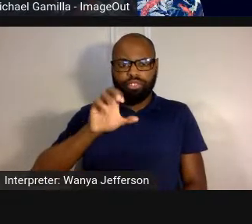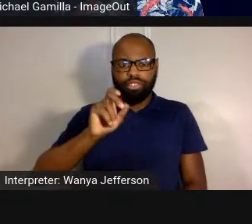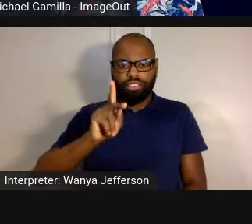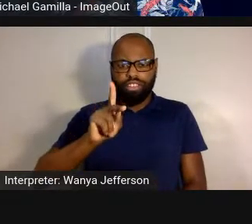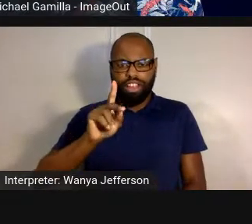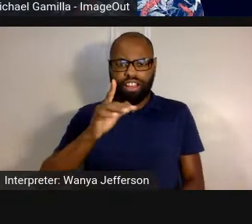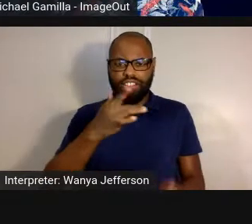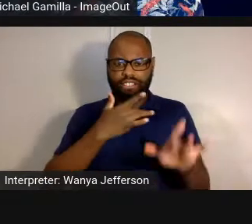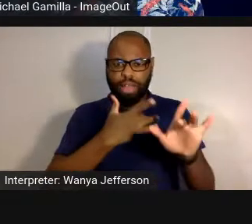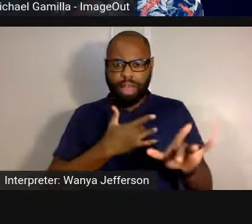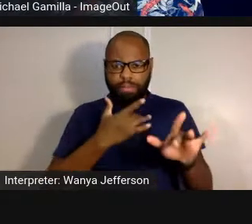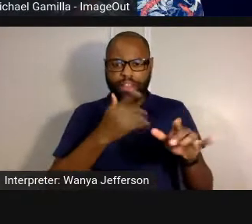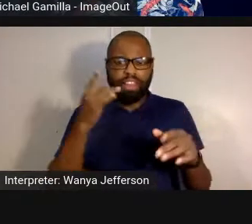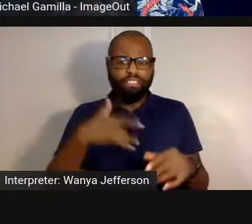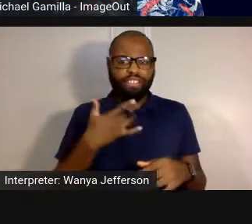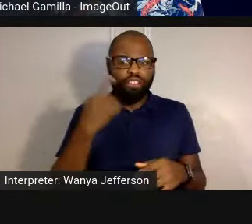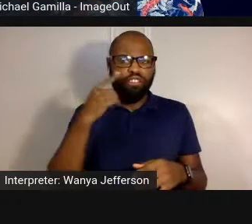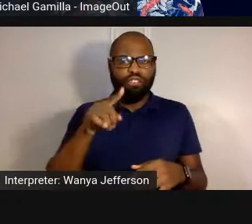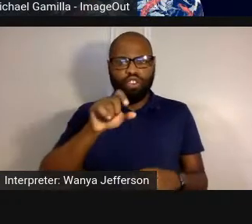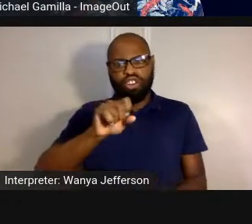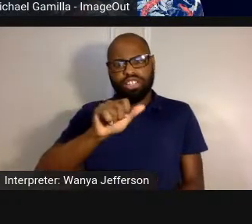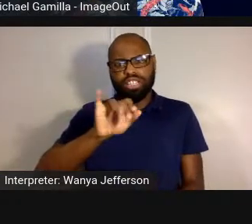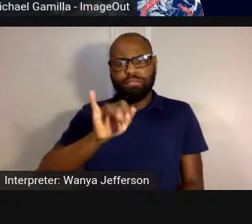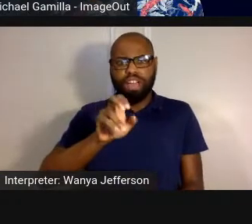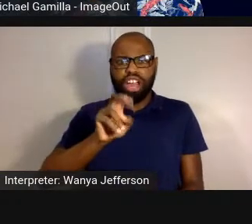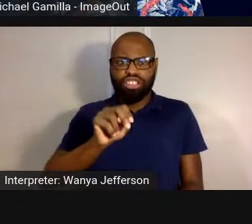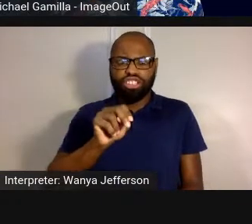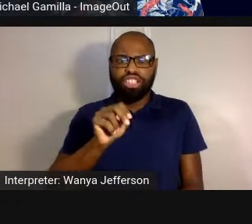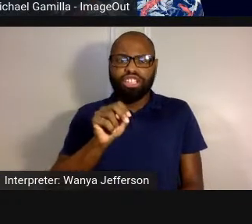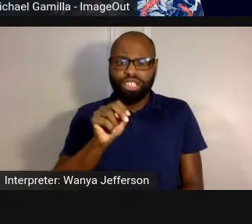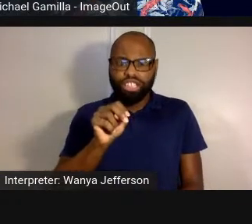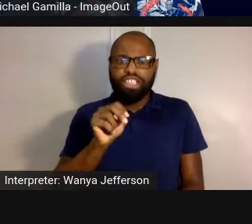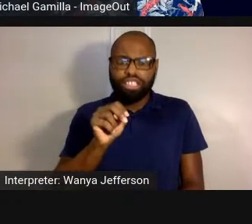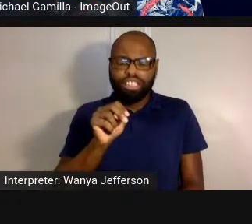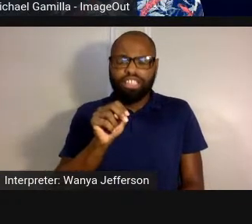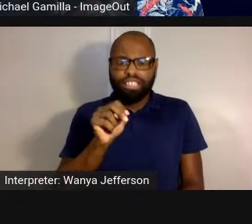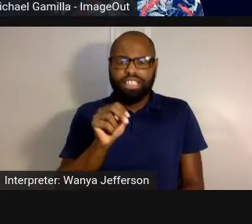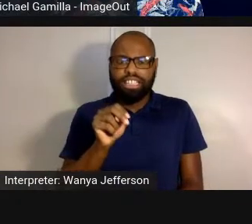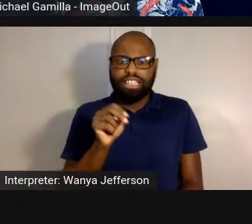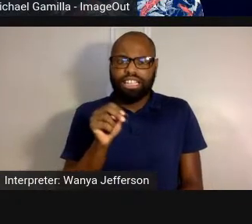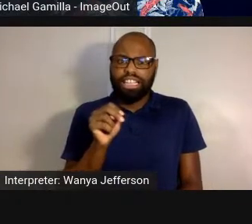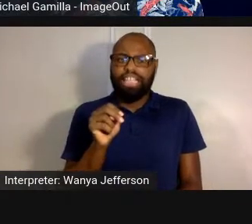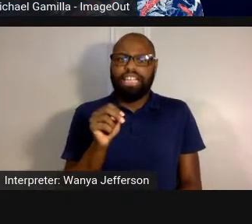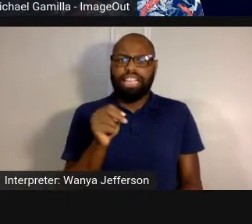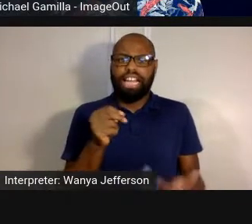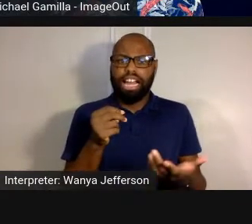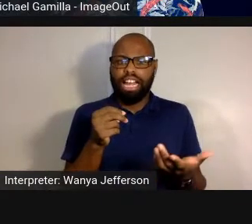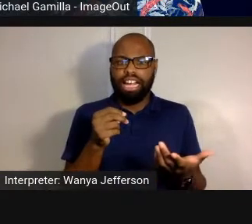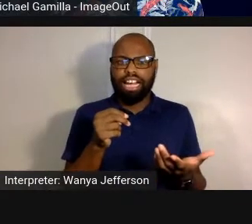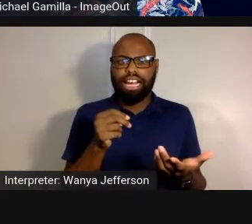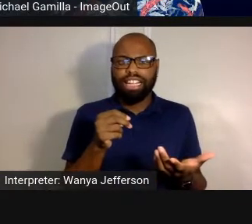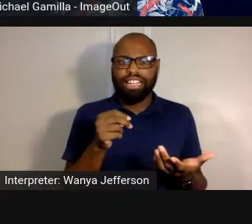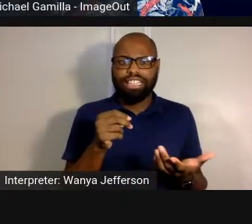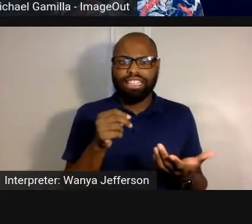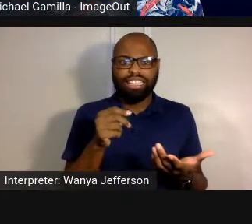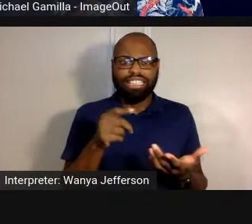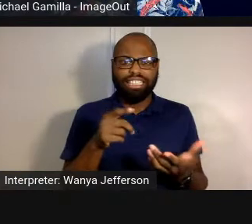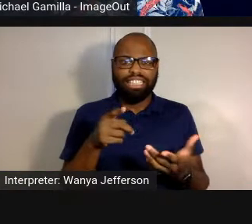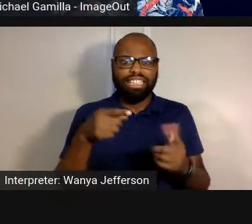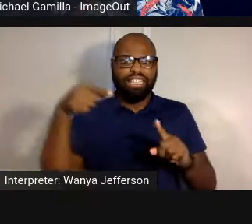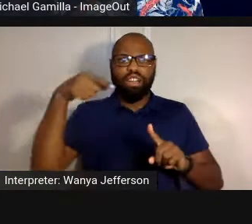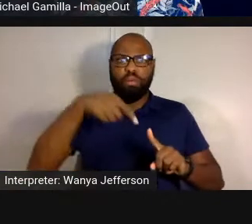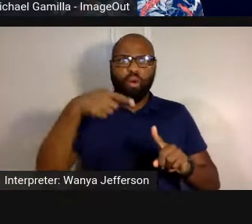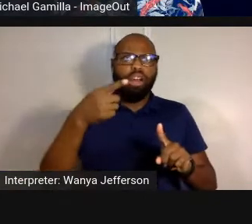Sebastian, and that control, like necessity, or this necessity to be living in New